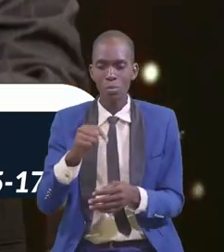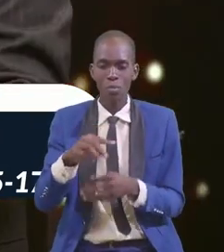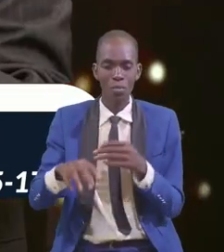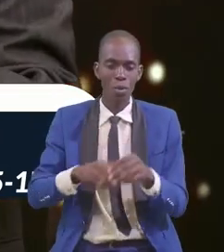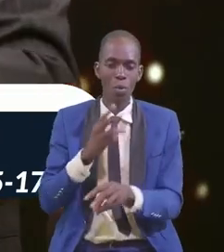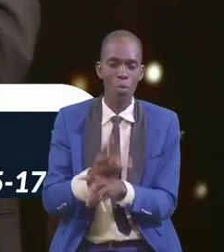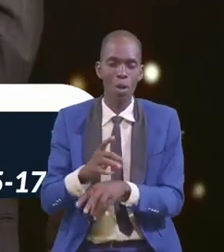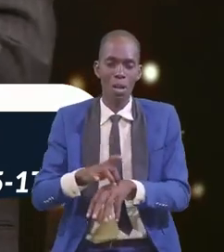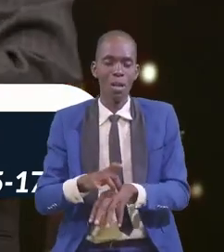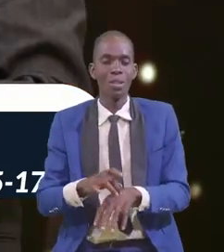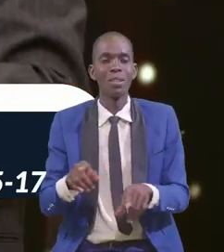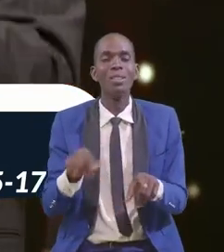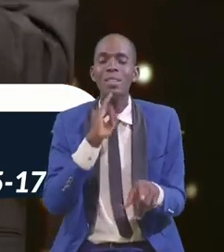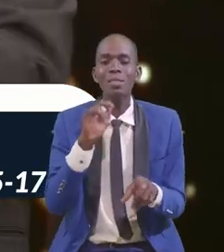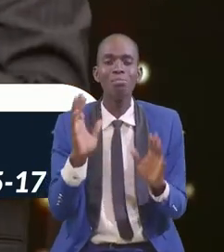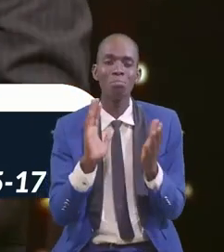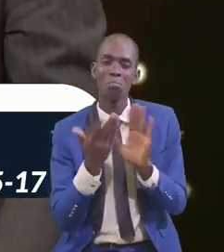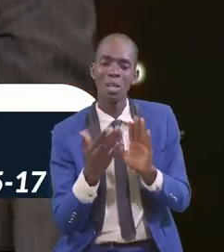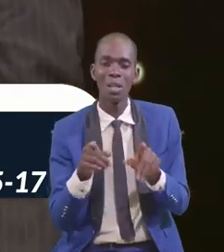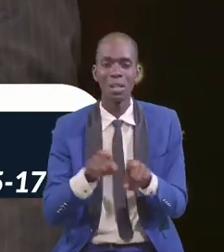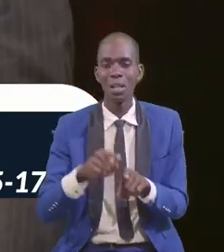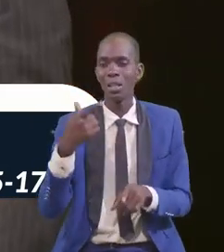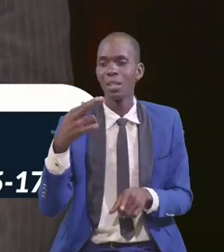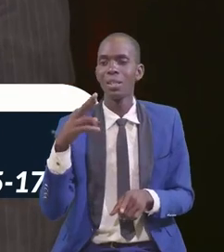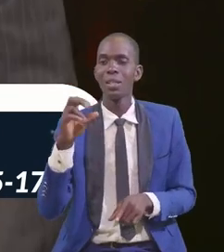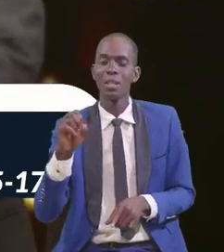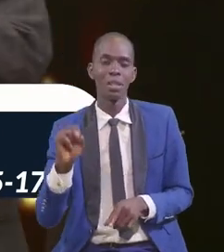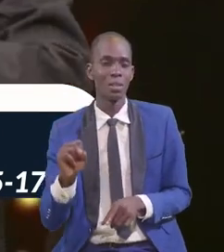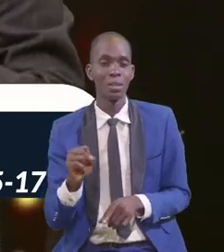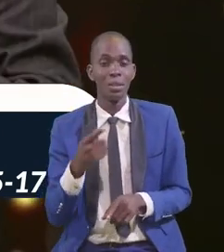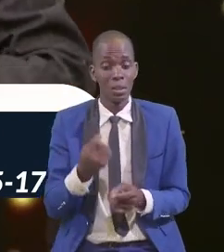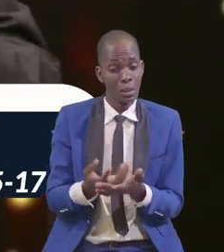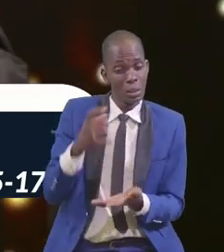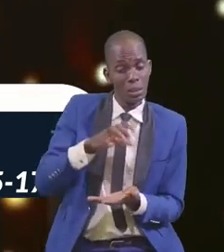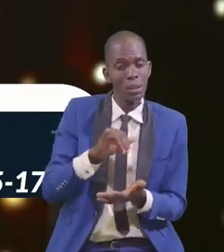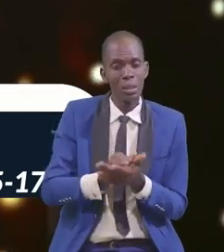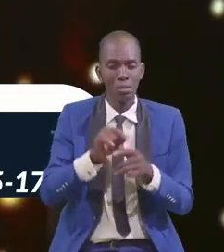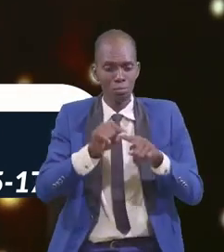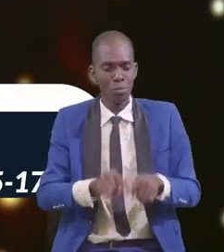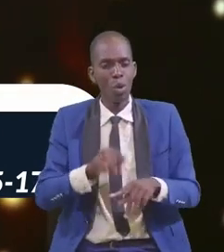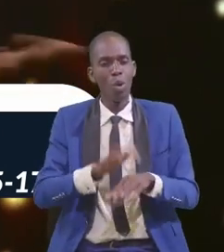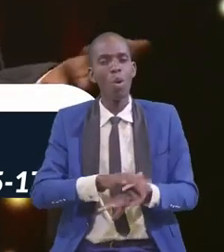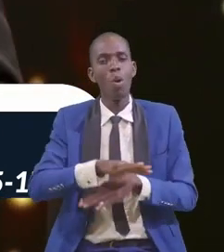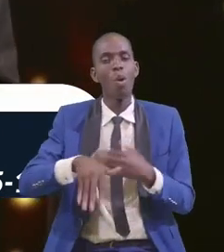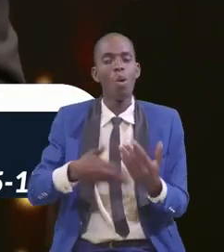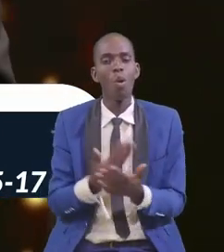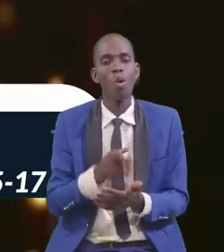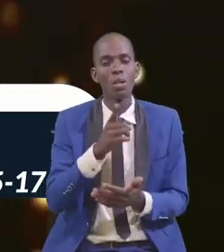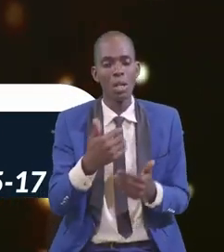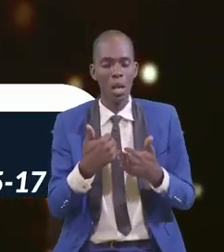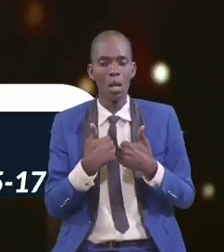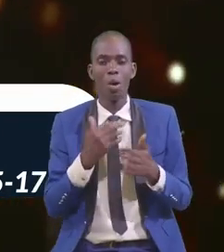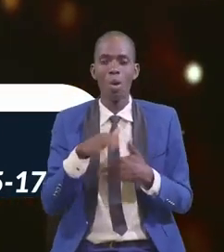just like grass, the rich that only depends on things on earth, all he has, all he